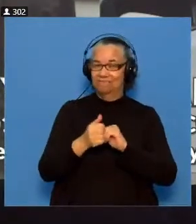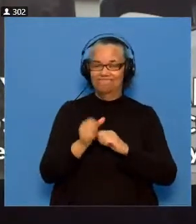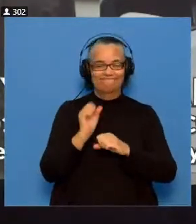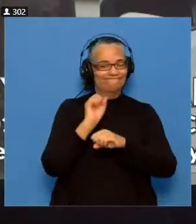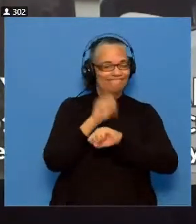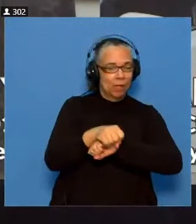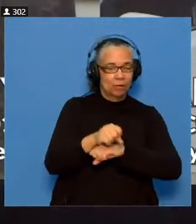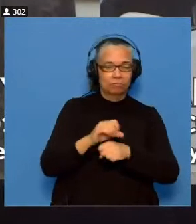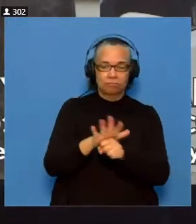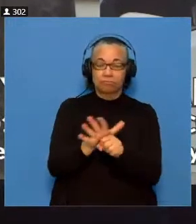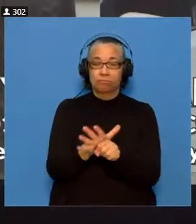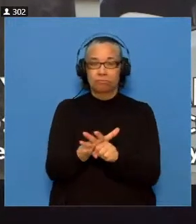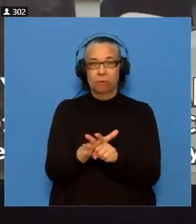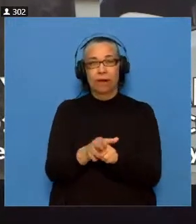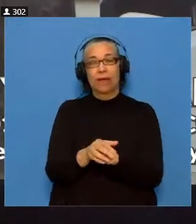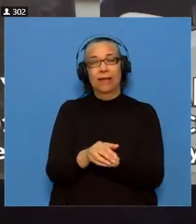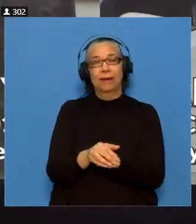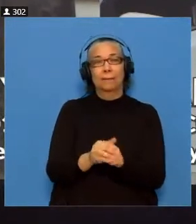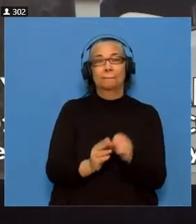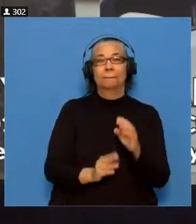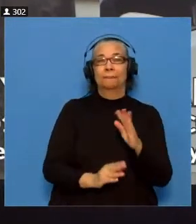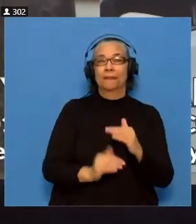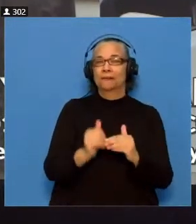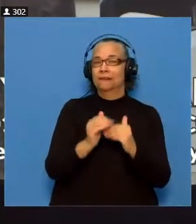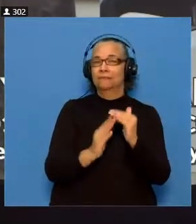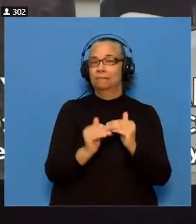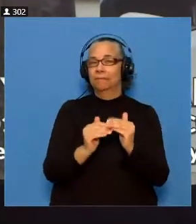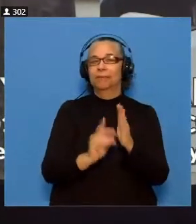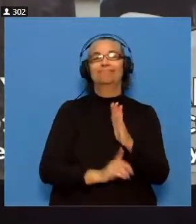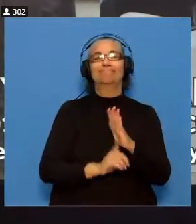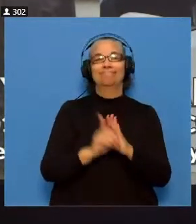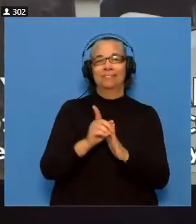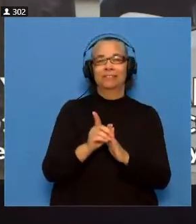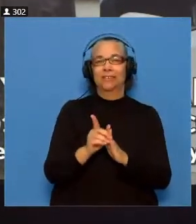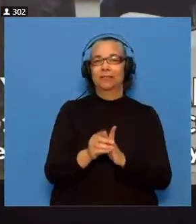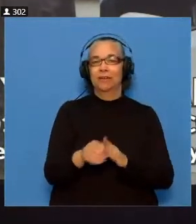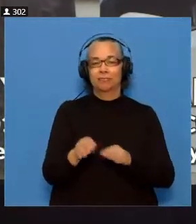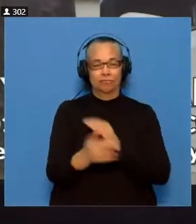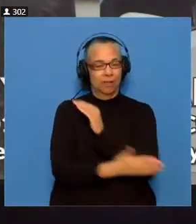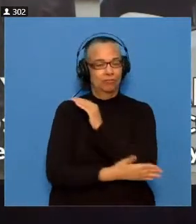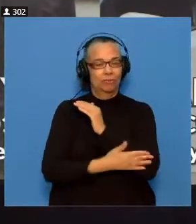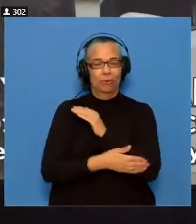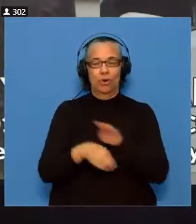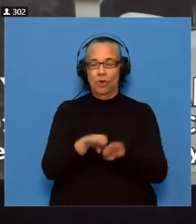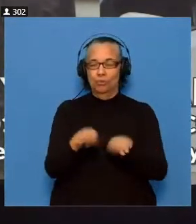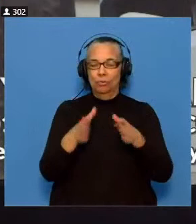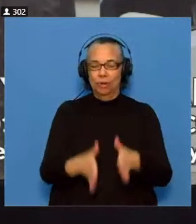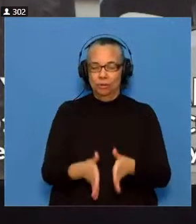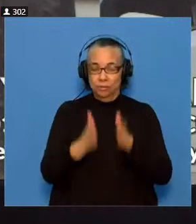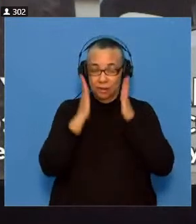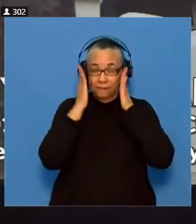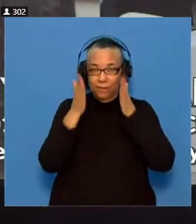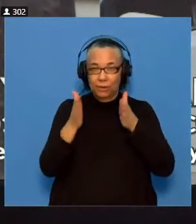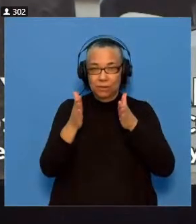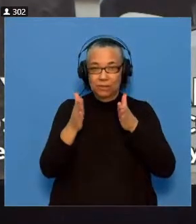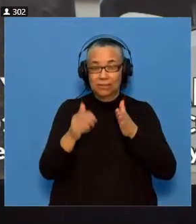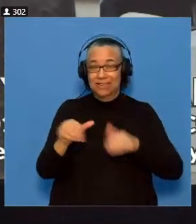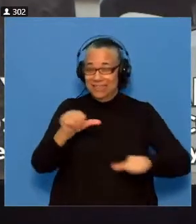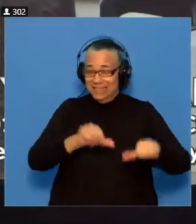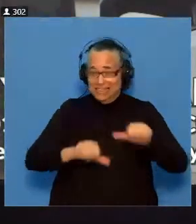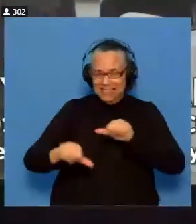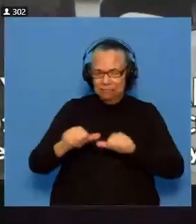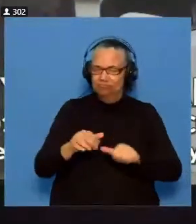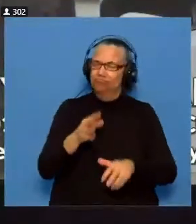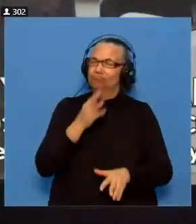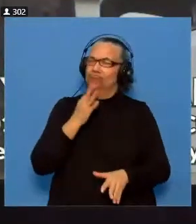and finally rebuild our country with Bermudians at heart. Our medical professionals will speak more on the science, and I encourage you to